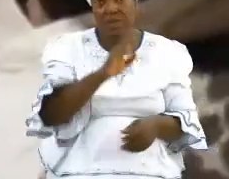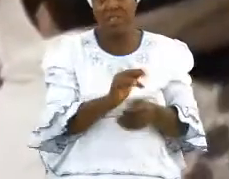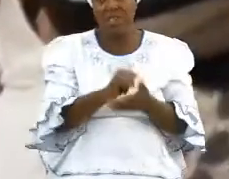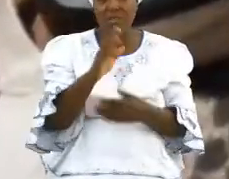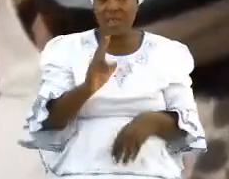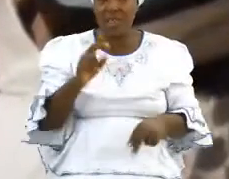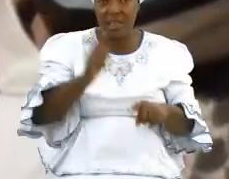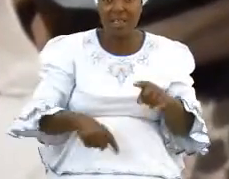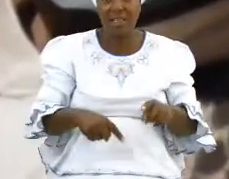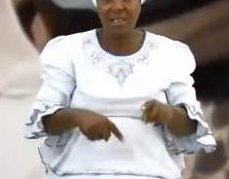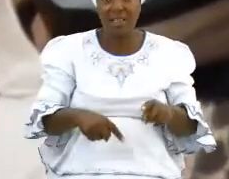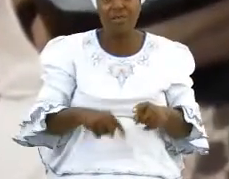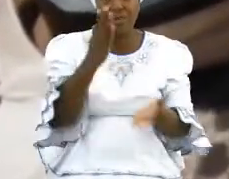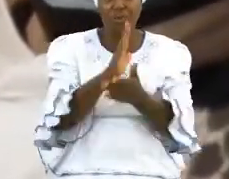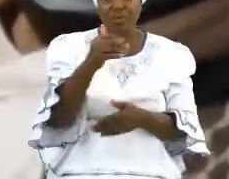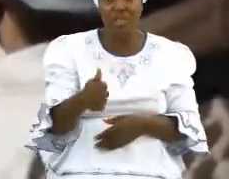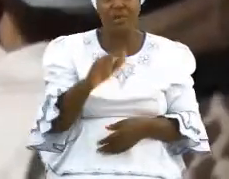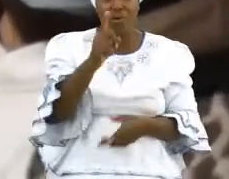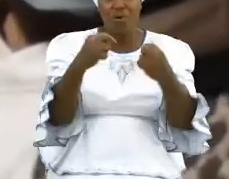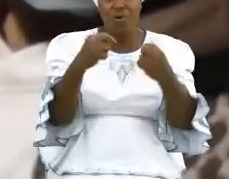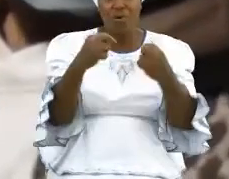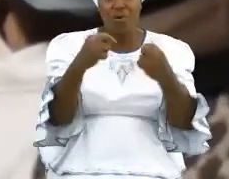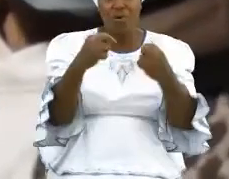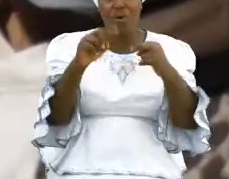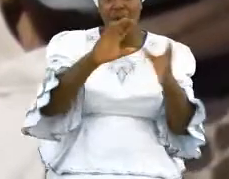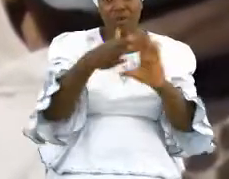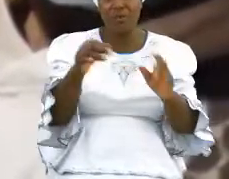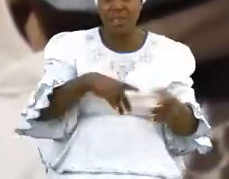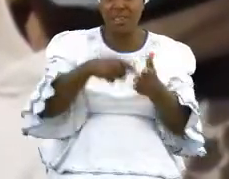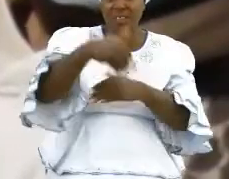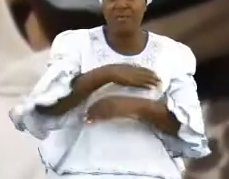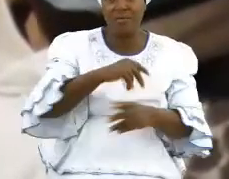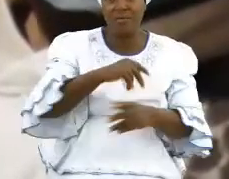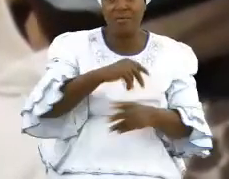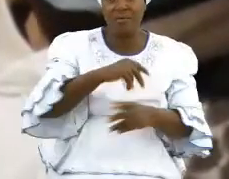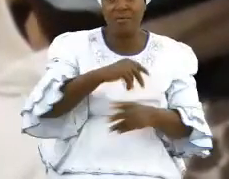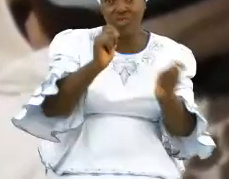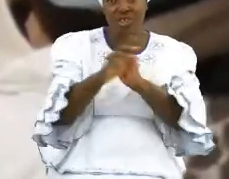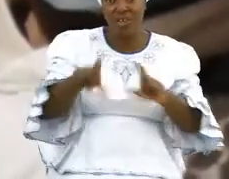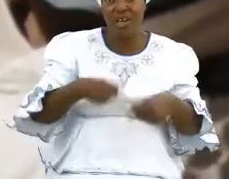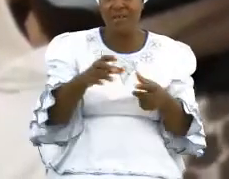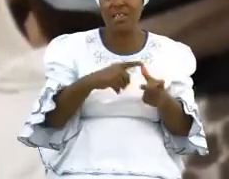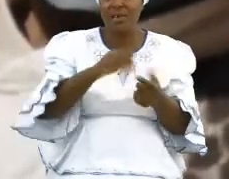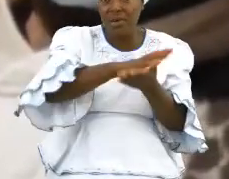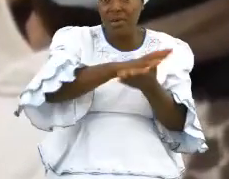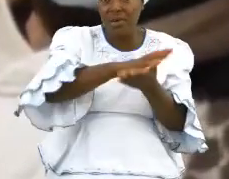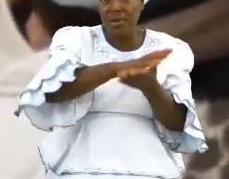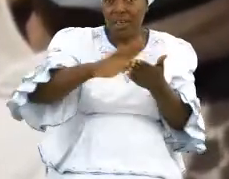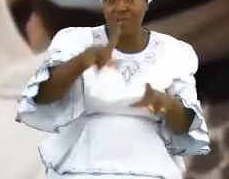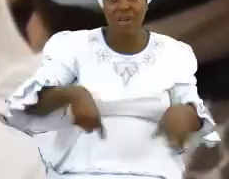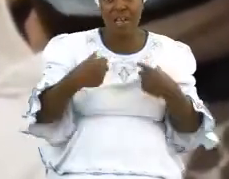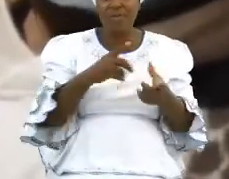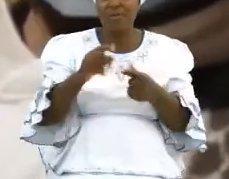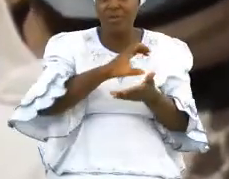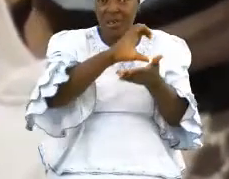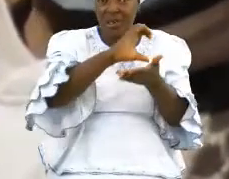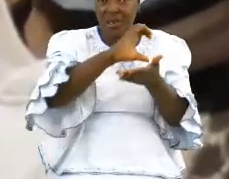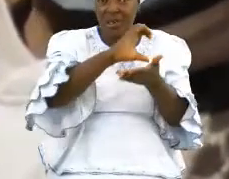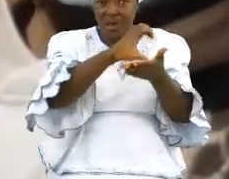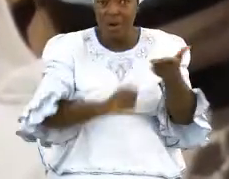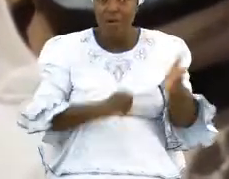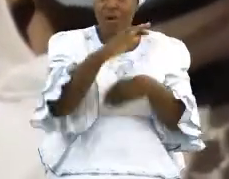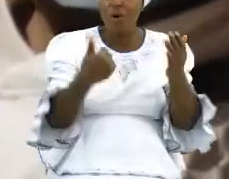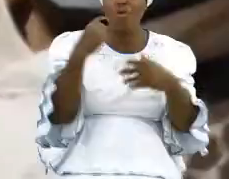Christ tonight. It will change your life. It will cleanse your life. It will blot out your transgression. It